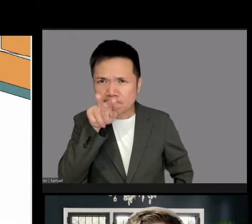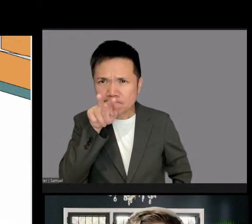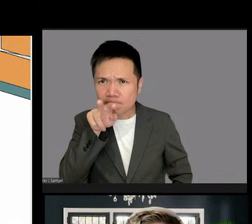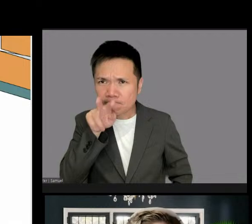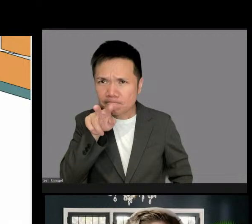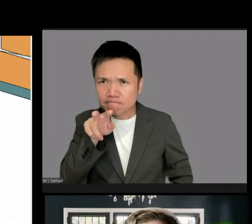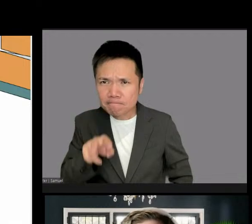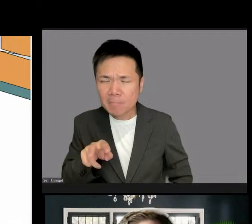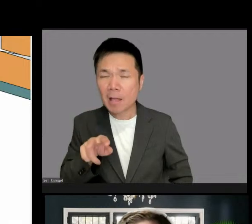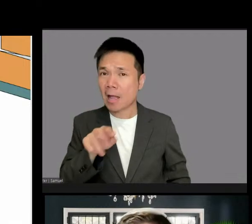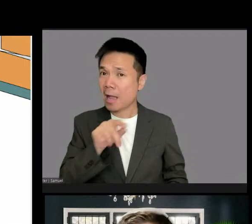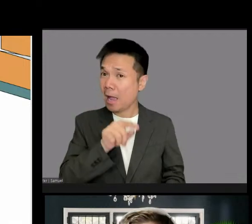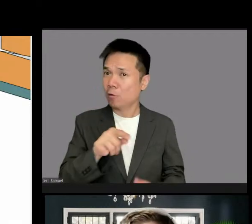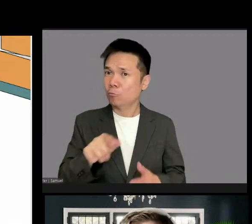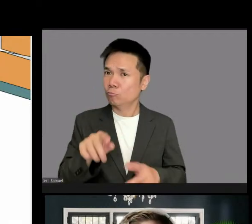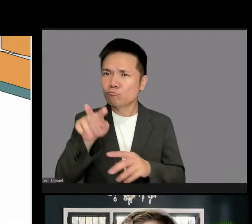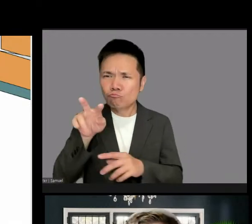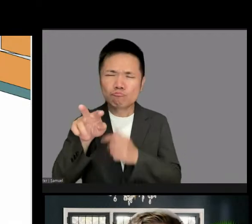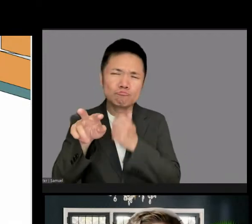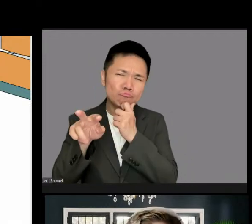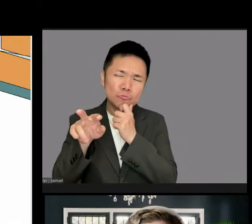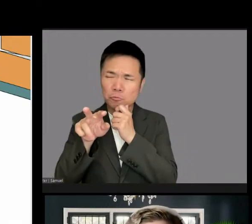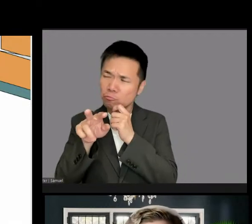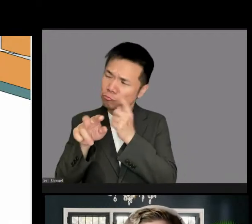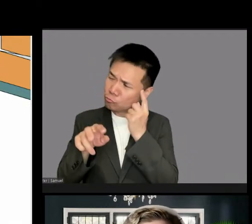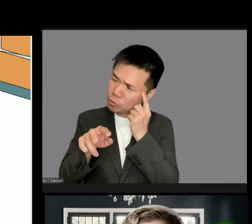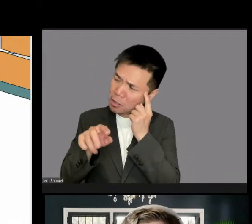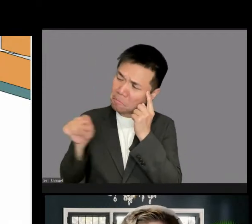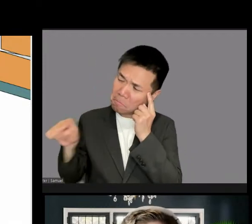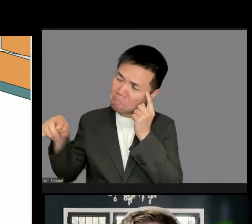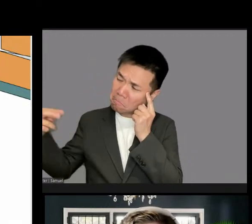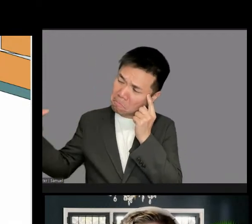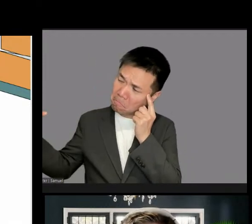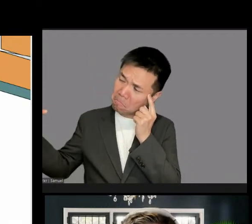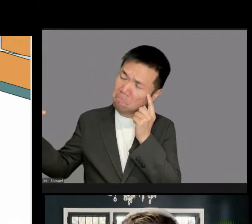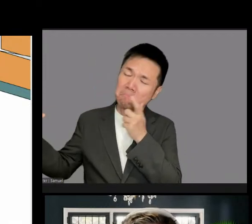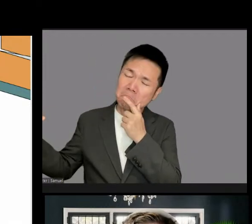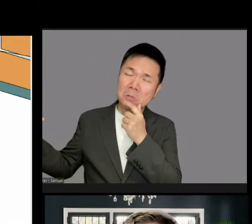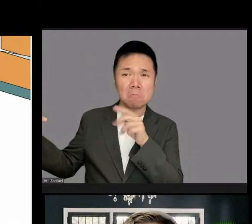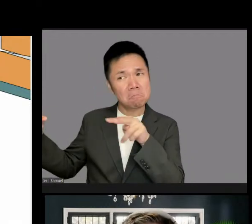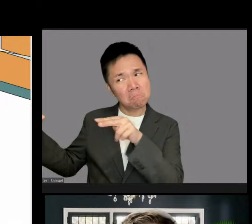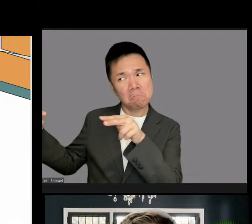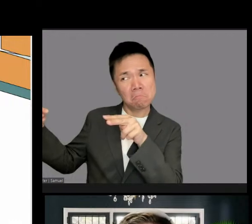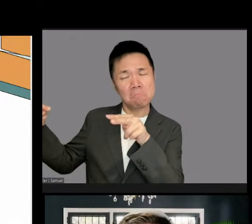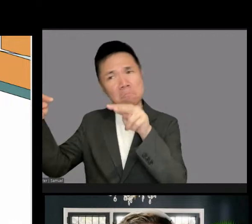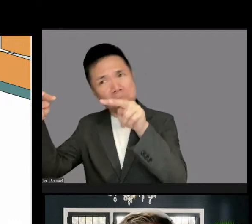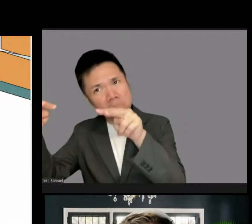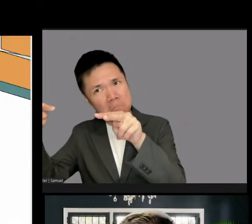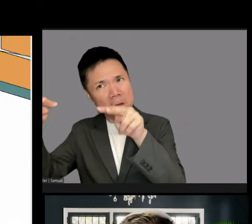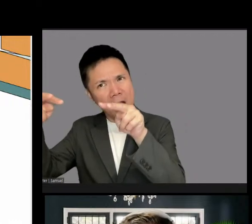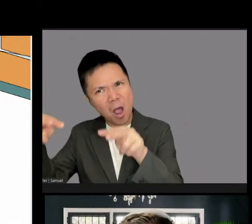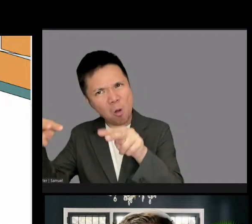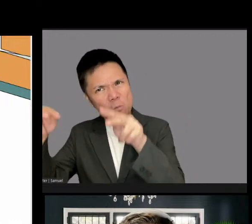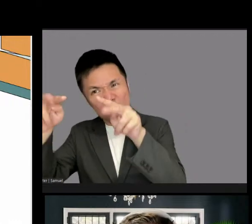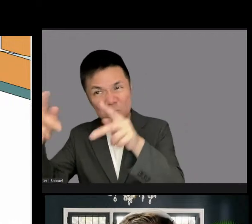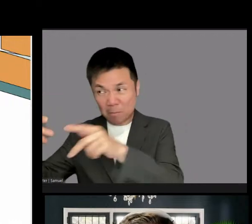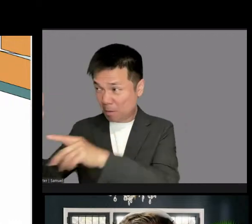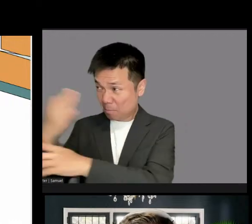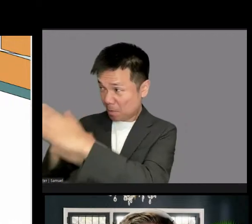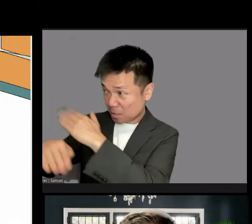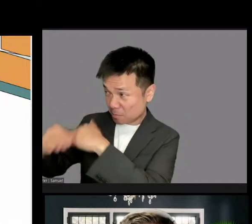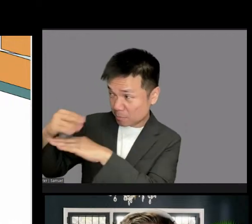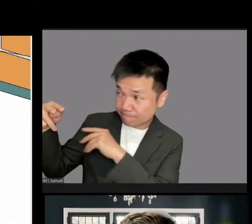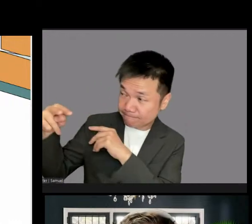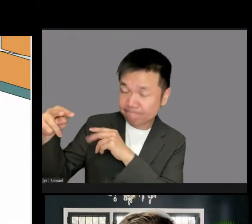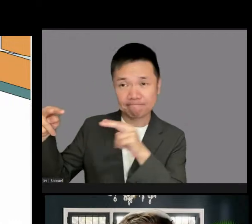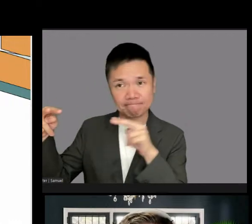see the product from their perspective or from the perspective of a person with disabilities. And then also, it helps ensure that the content